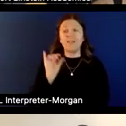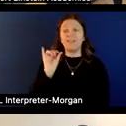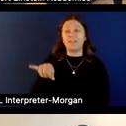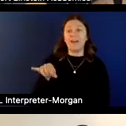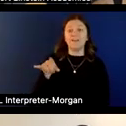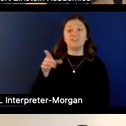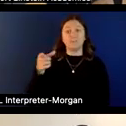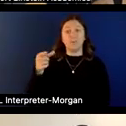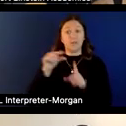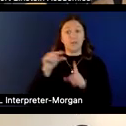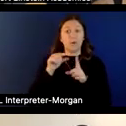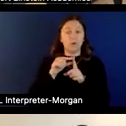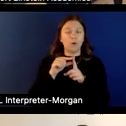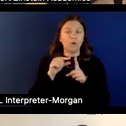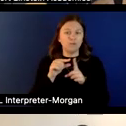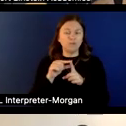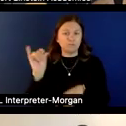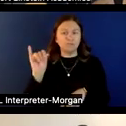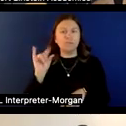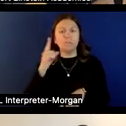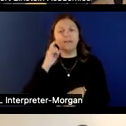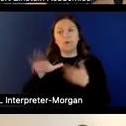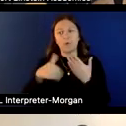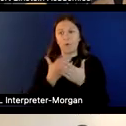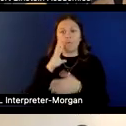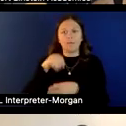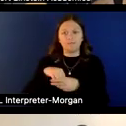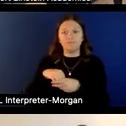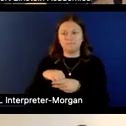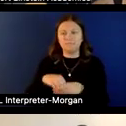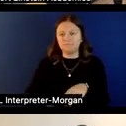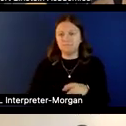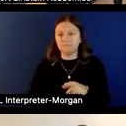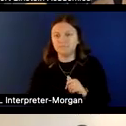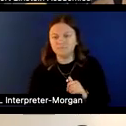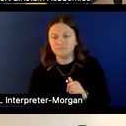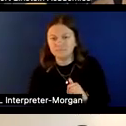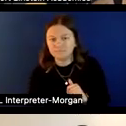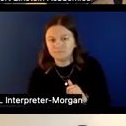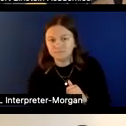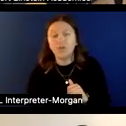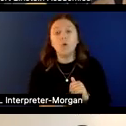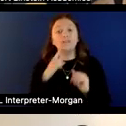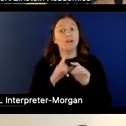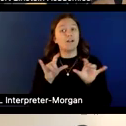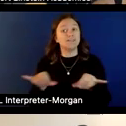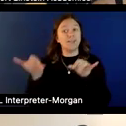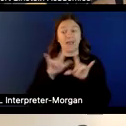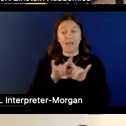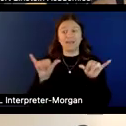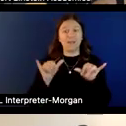words become longer and longer too, because this is all going to be in one. Yeah? So let's do it together, all together at the same time.